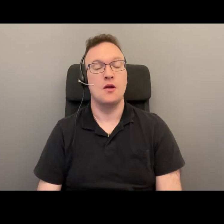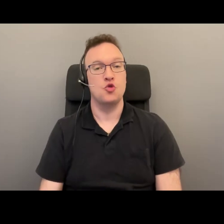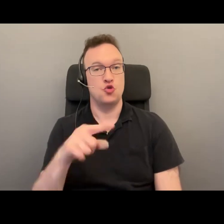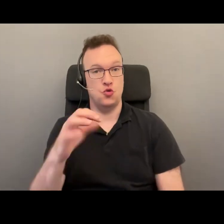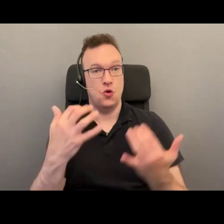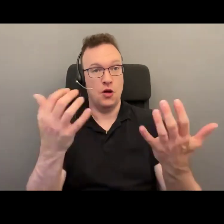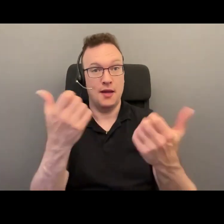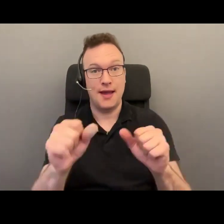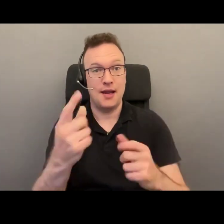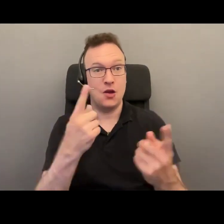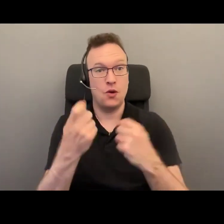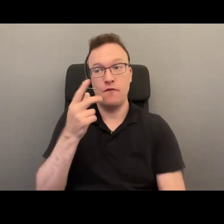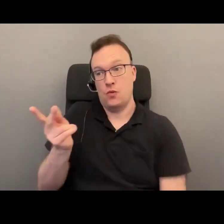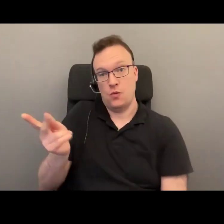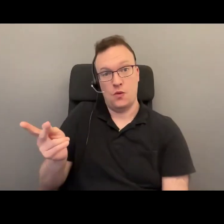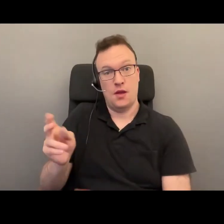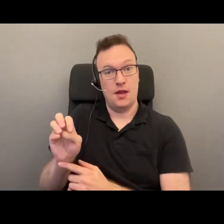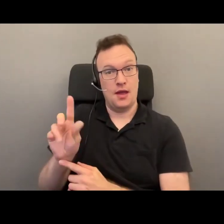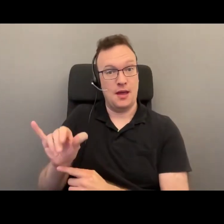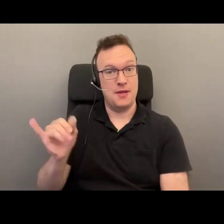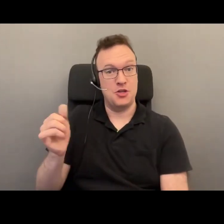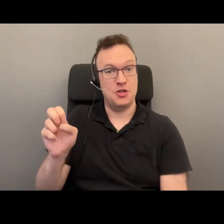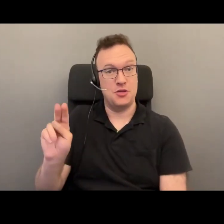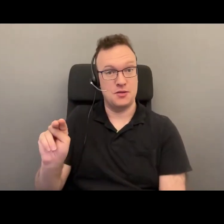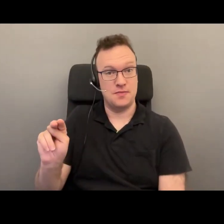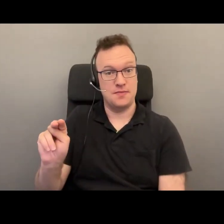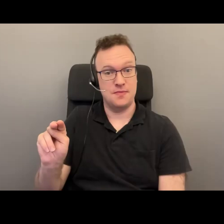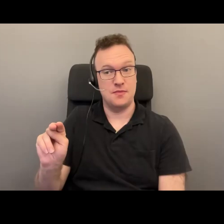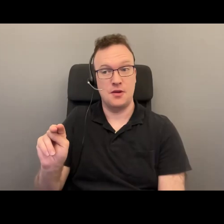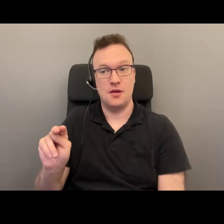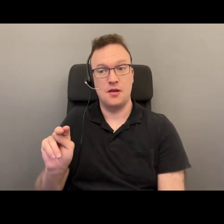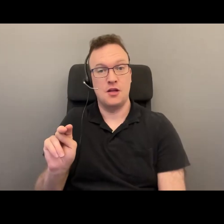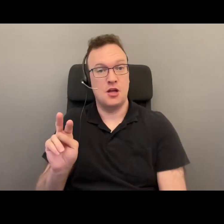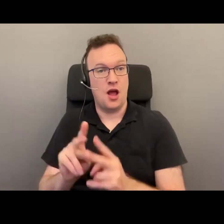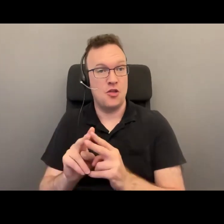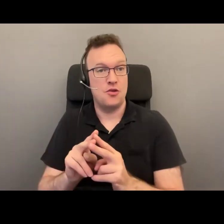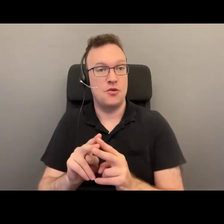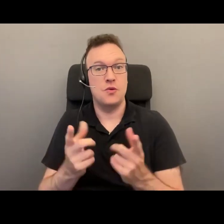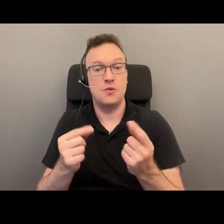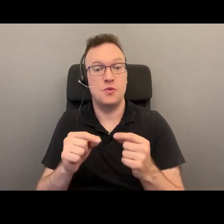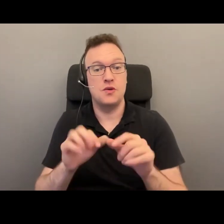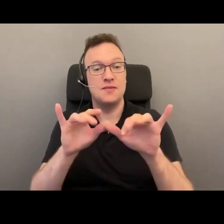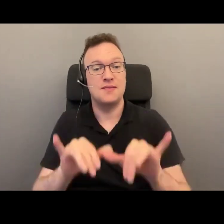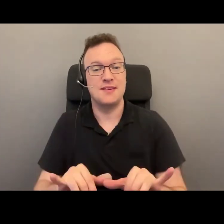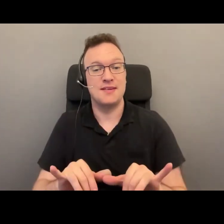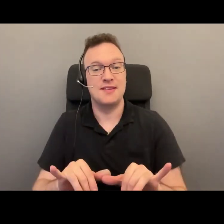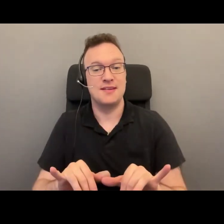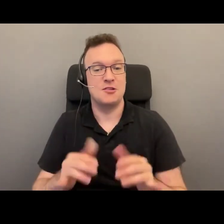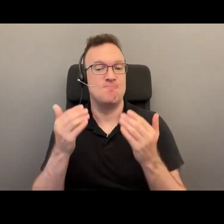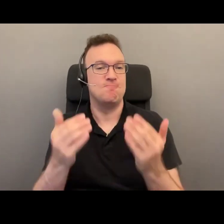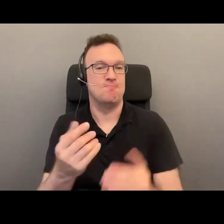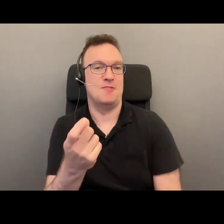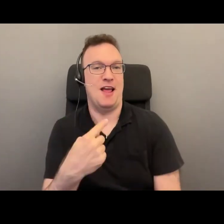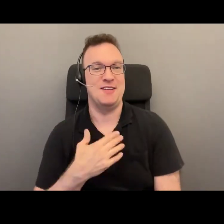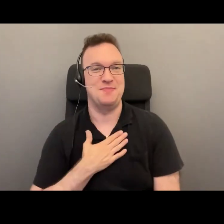for Emily and or Jason, please don't